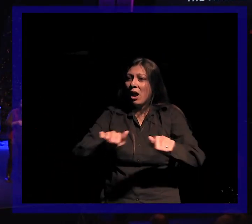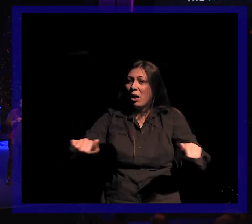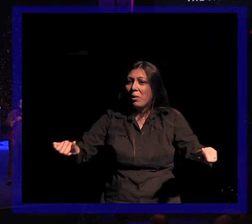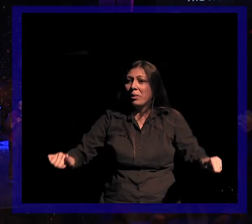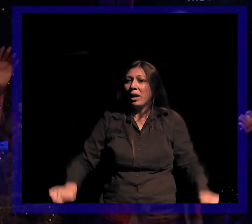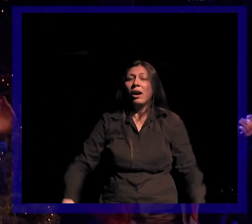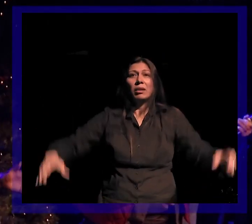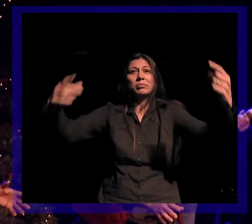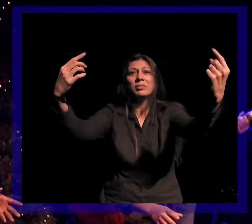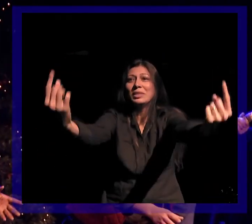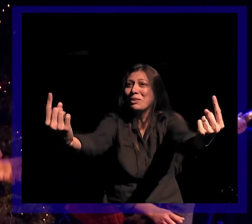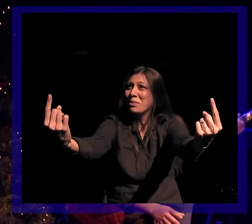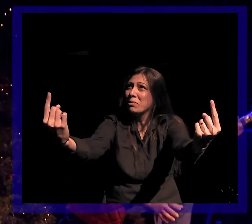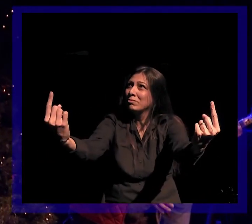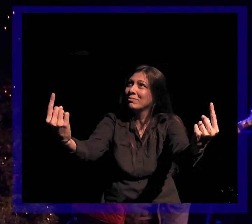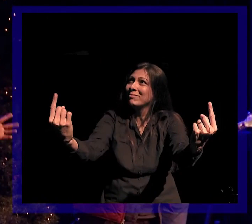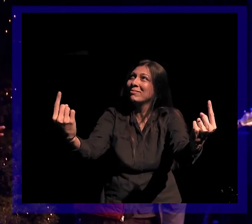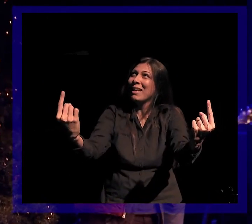Christ.